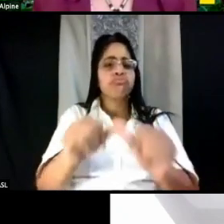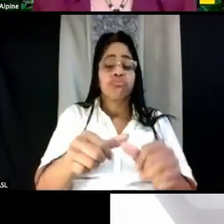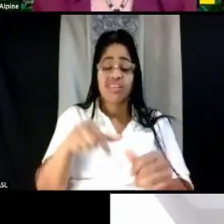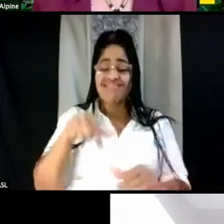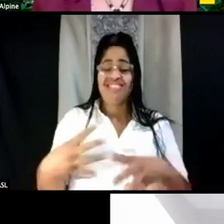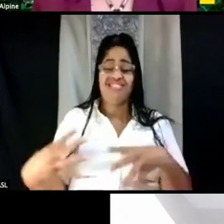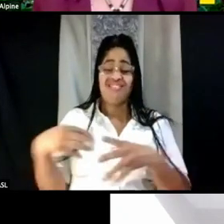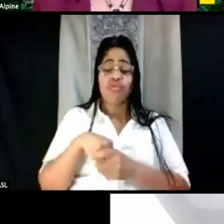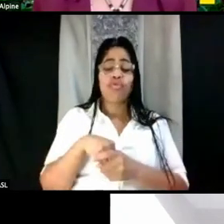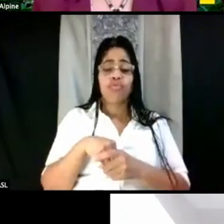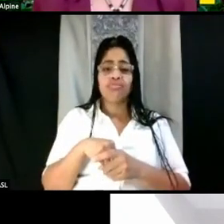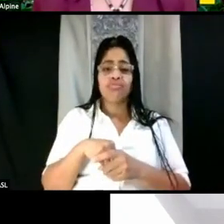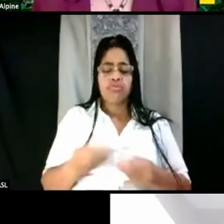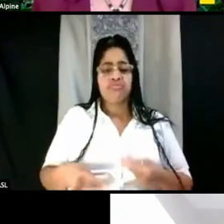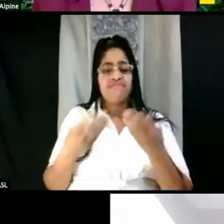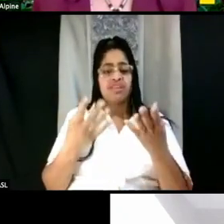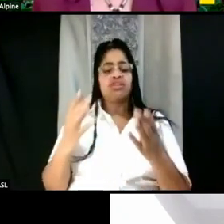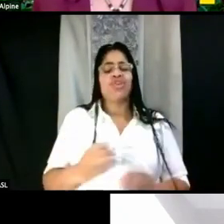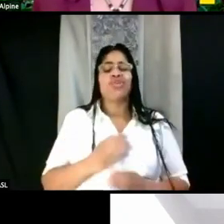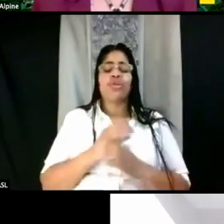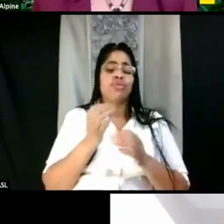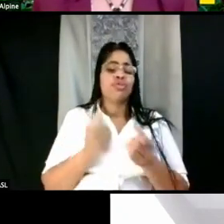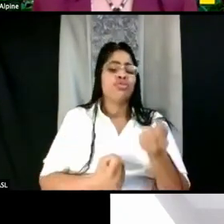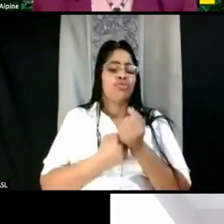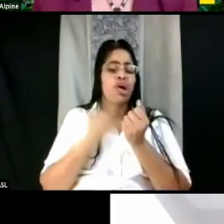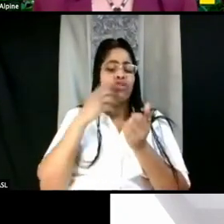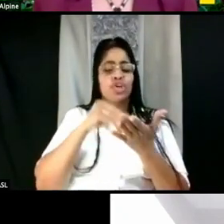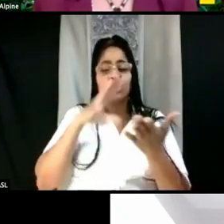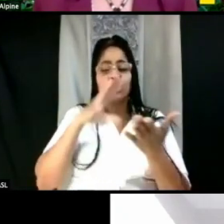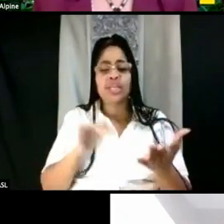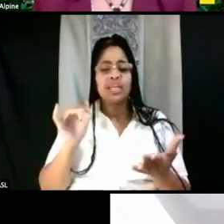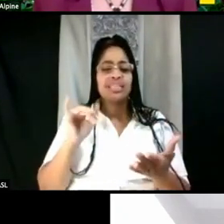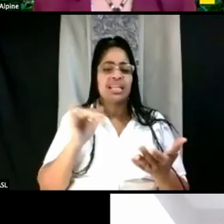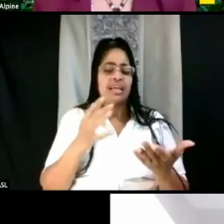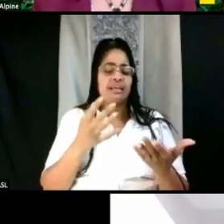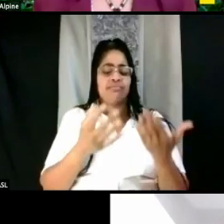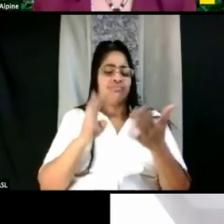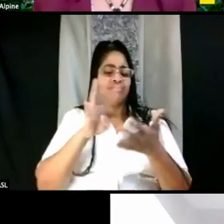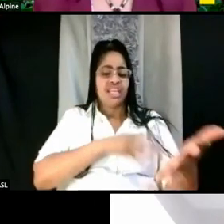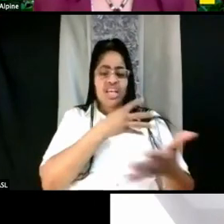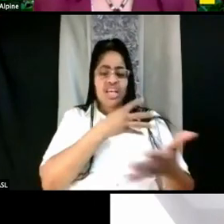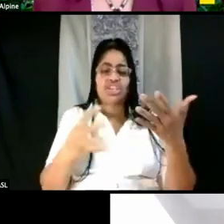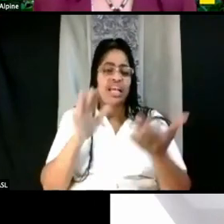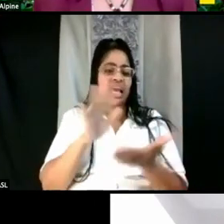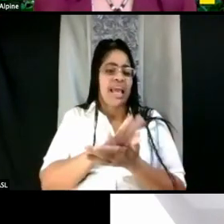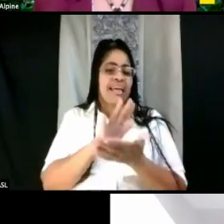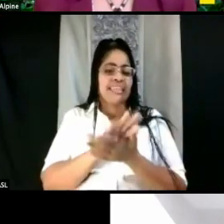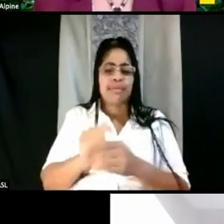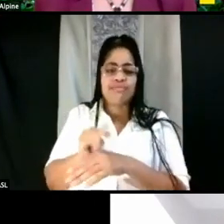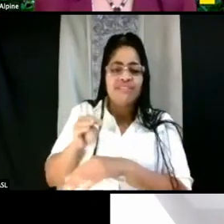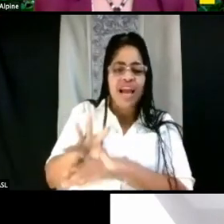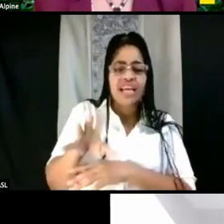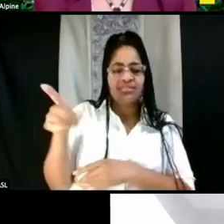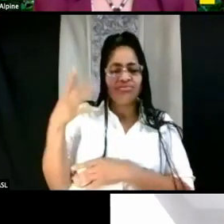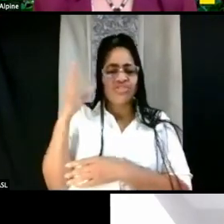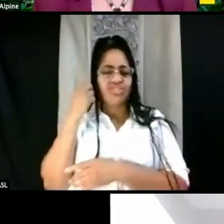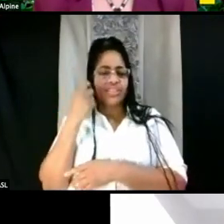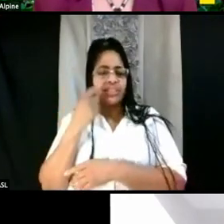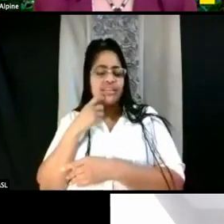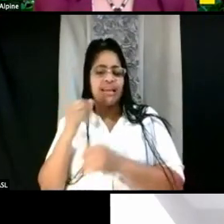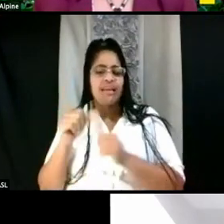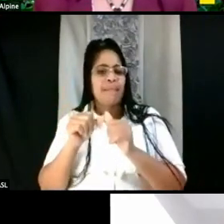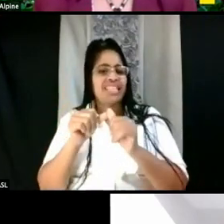through providing critical support for our students, such as course scheduling, academic advising, as has been mentioned, maintaining